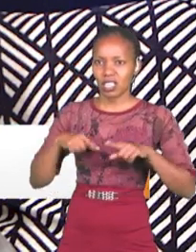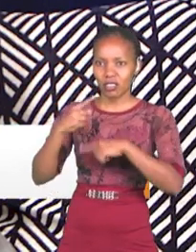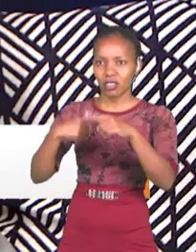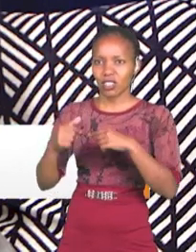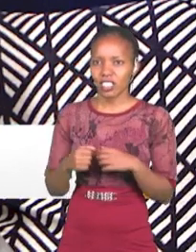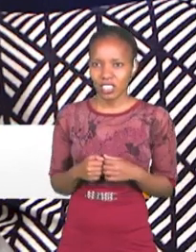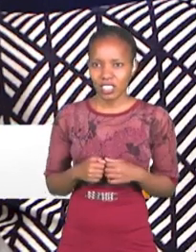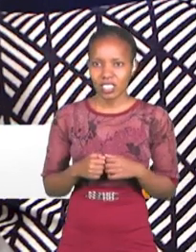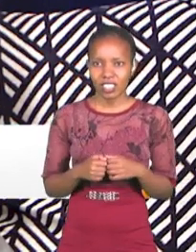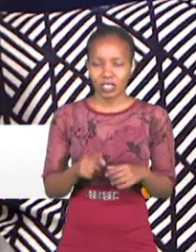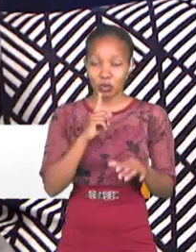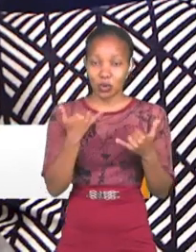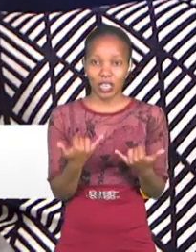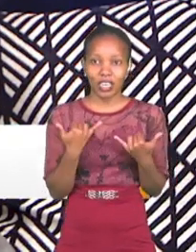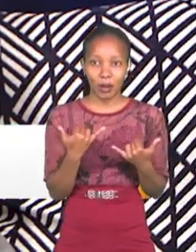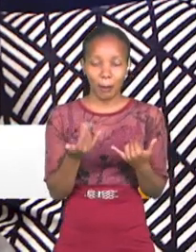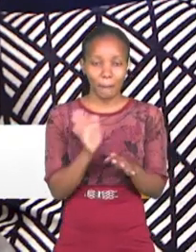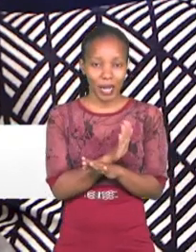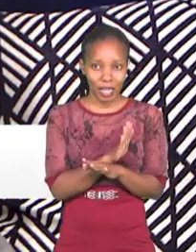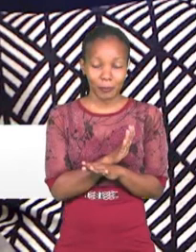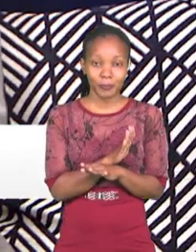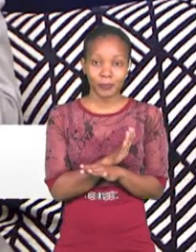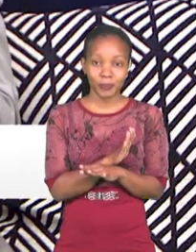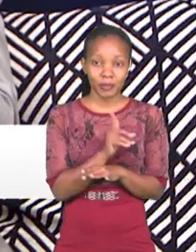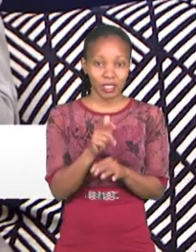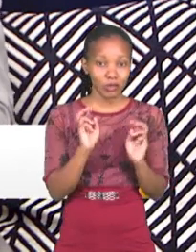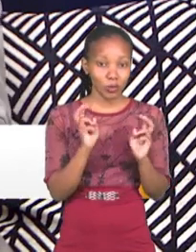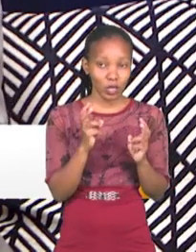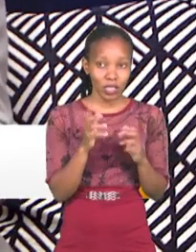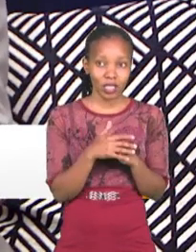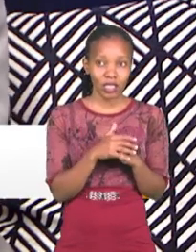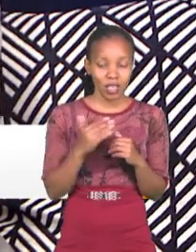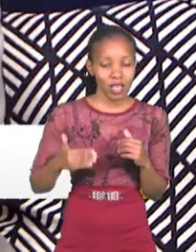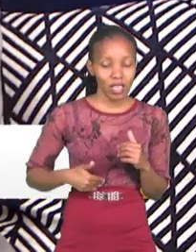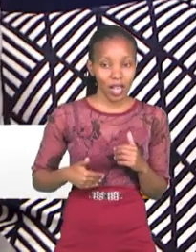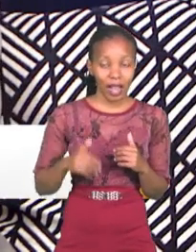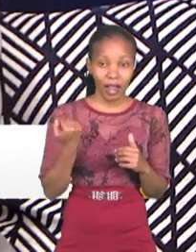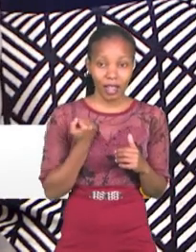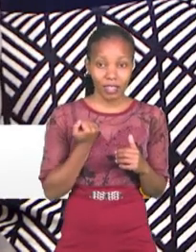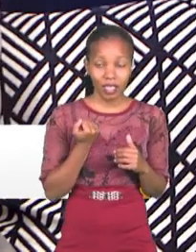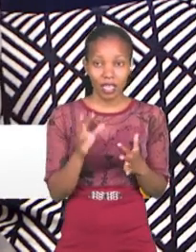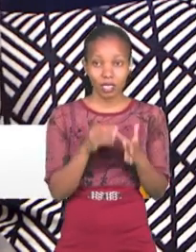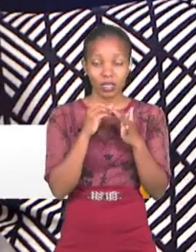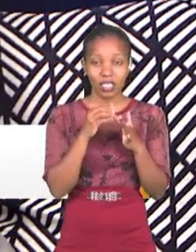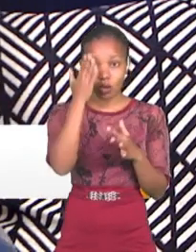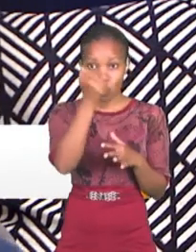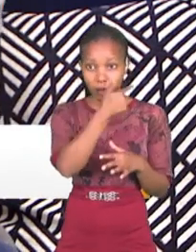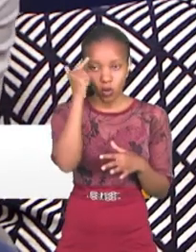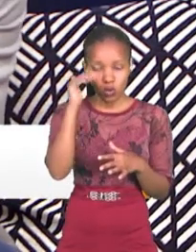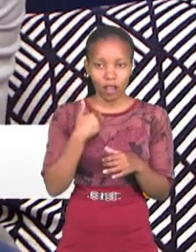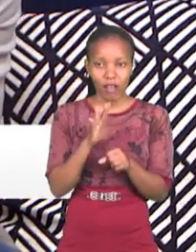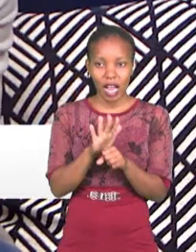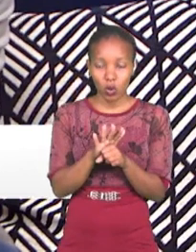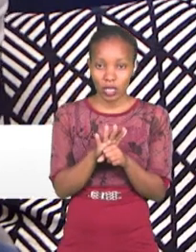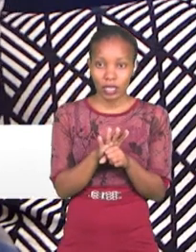So unfortunate. Anyway, so coming back to this still, the young ladies, especially because now there's so much kind